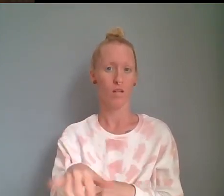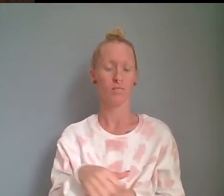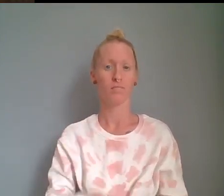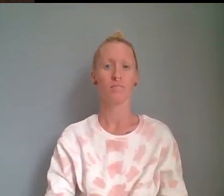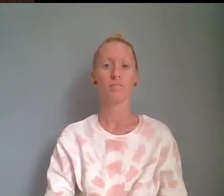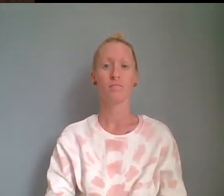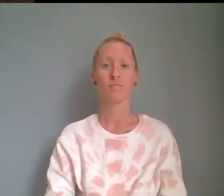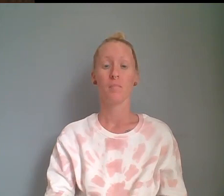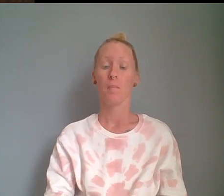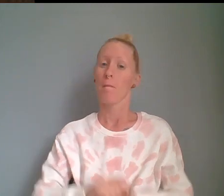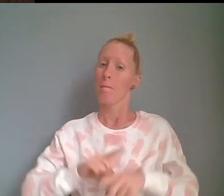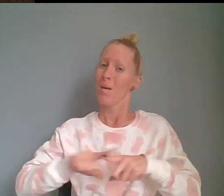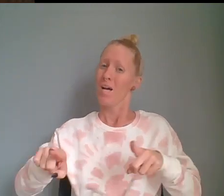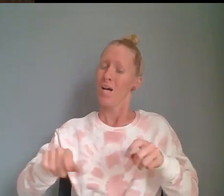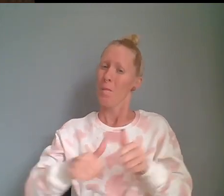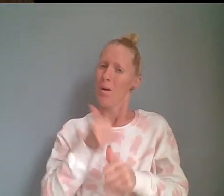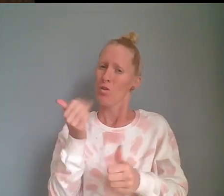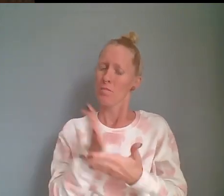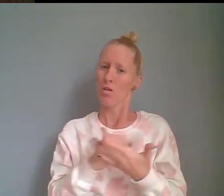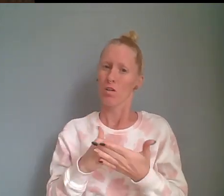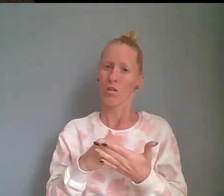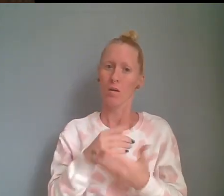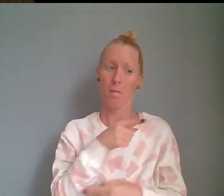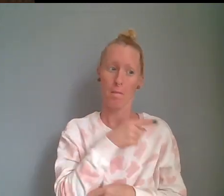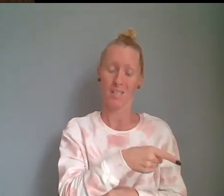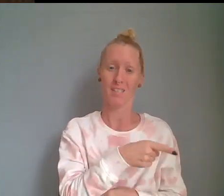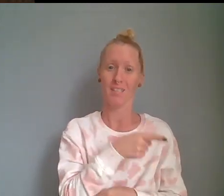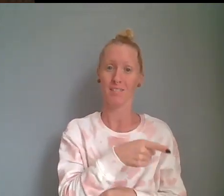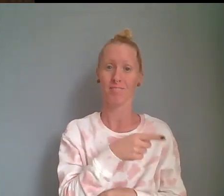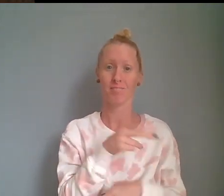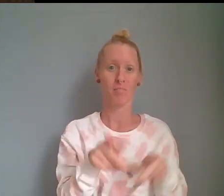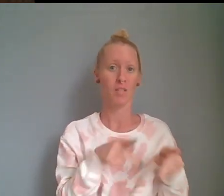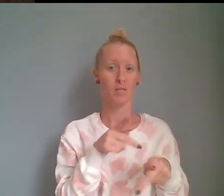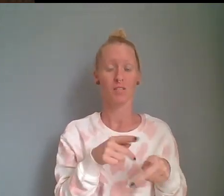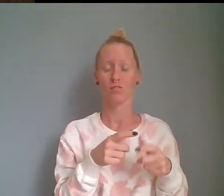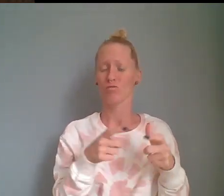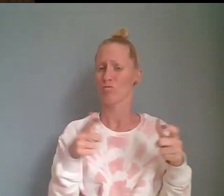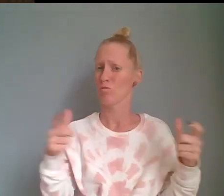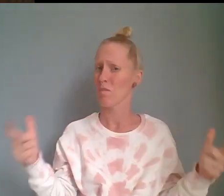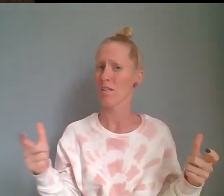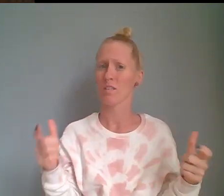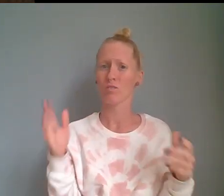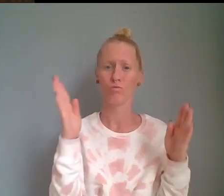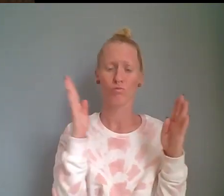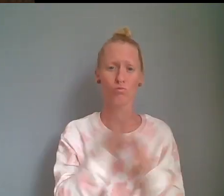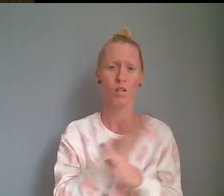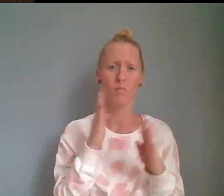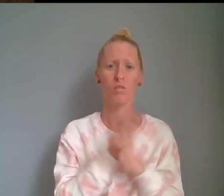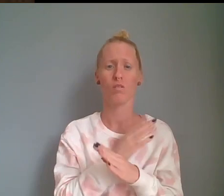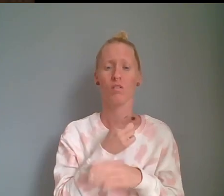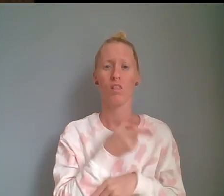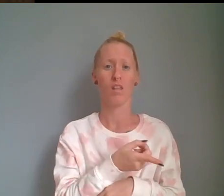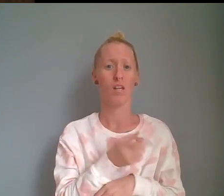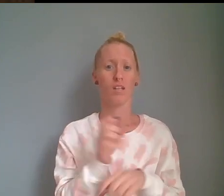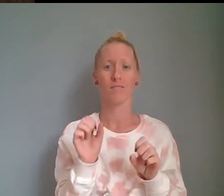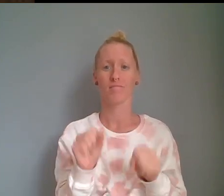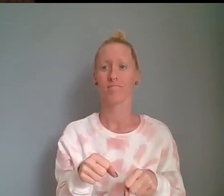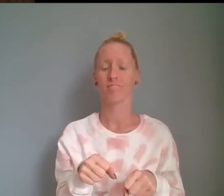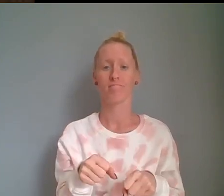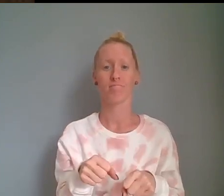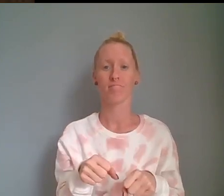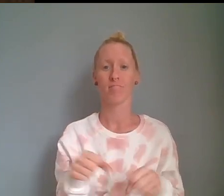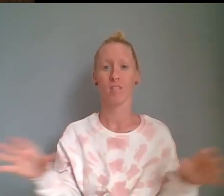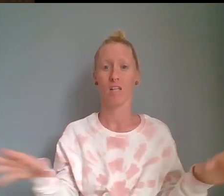most part, mania can get people into tremendous trouble. They can, as I said,